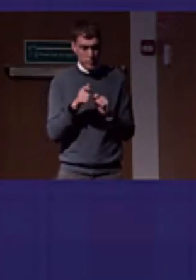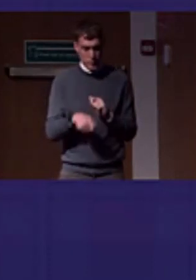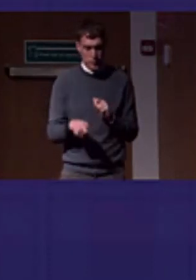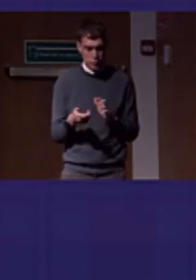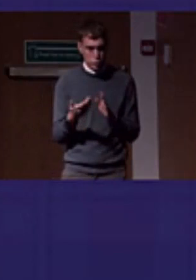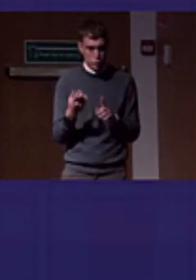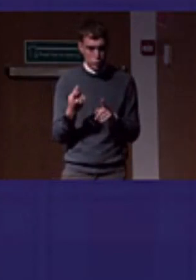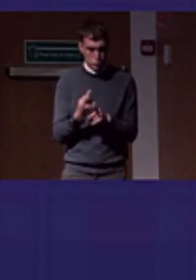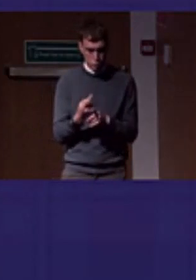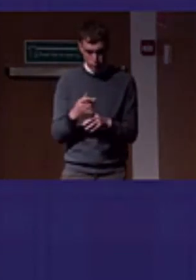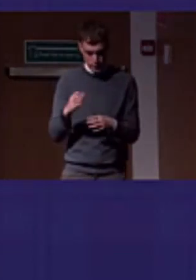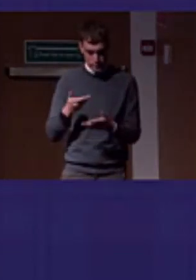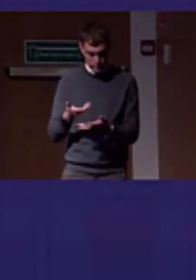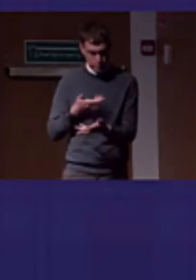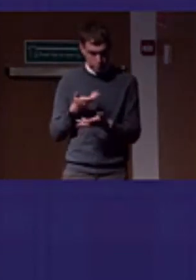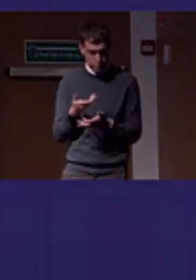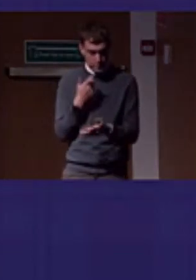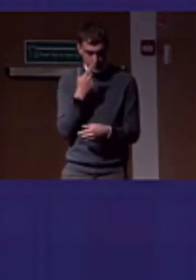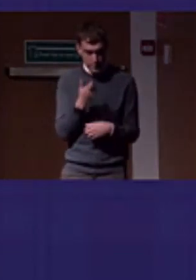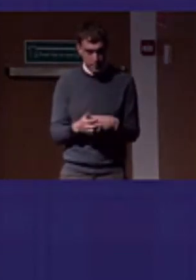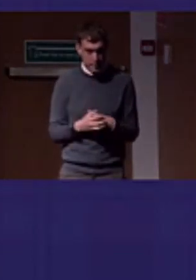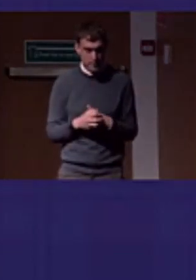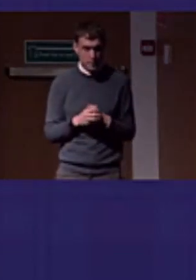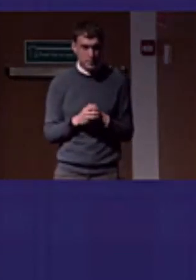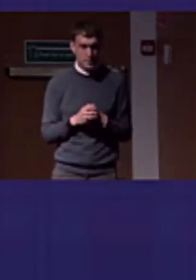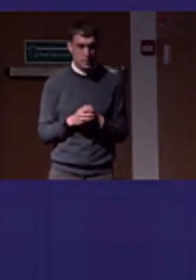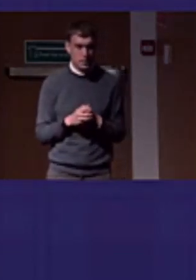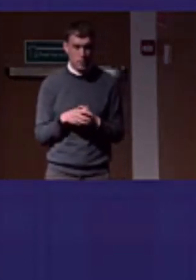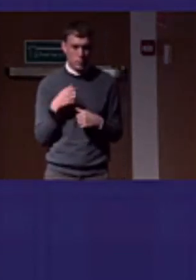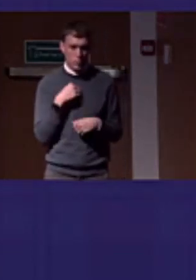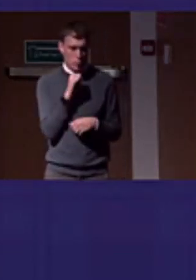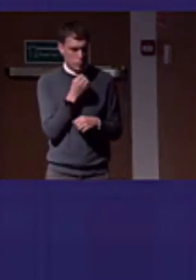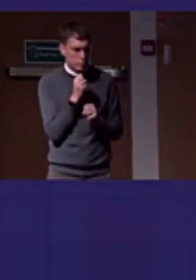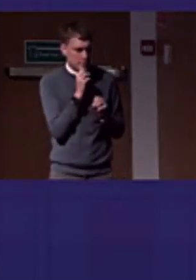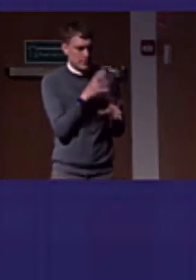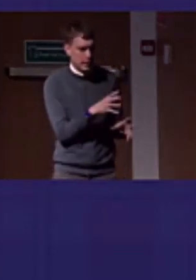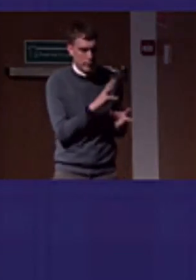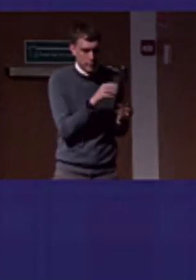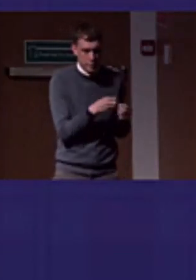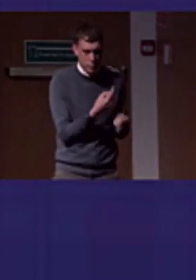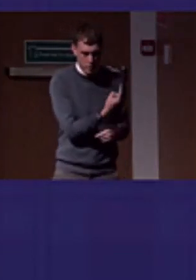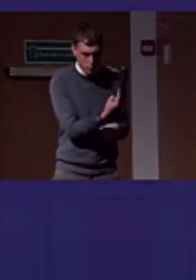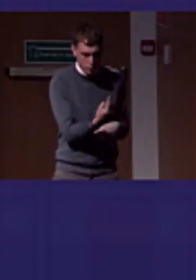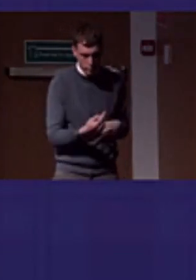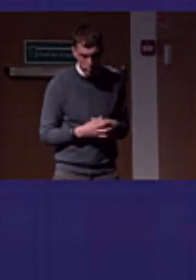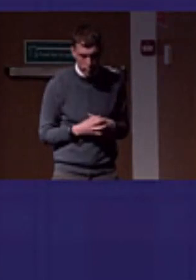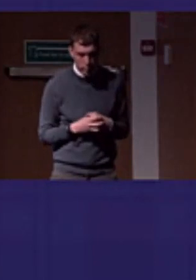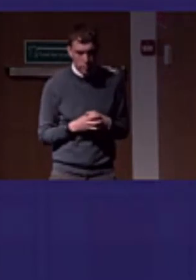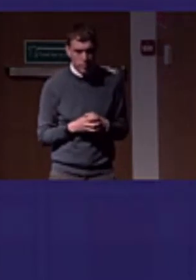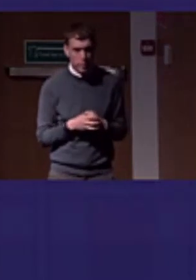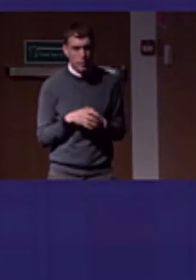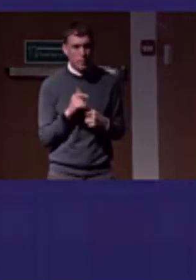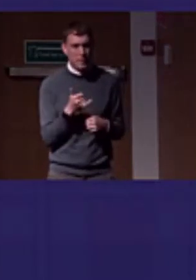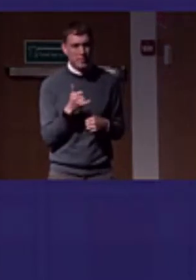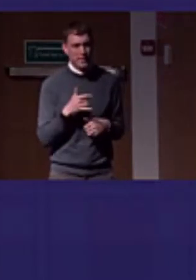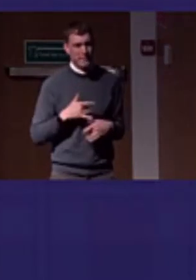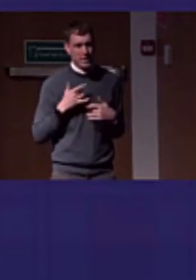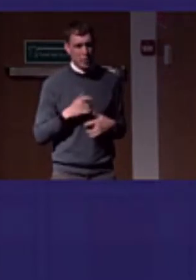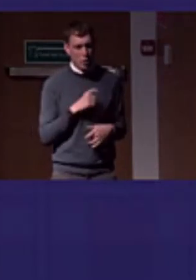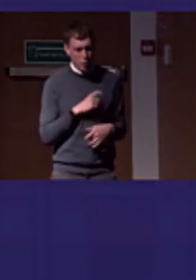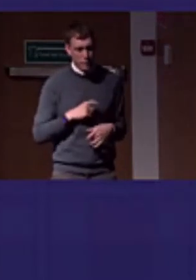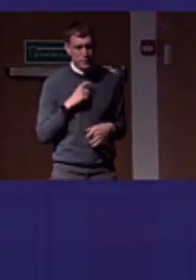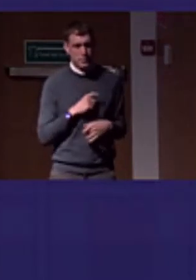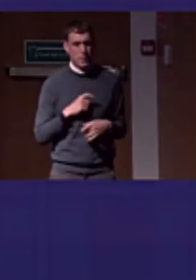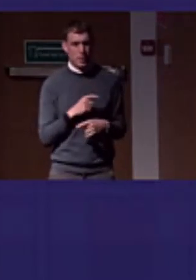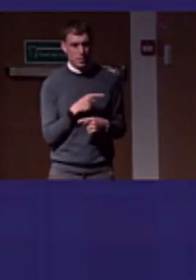me. I'm not gonna judge, definitely not gonna tell anyone. Just you can share with me what's going on. They may feel comfortable to, they may not feel